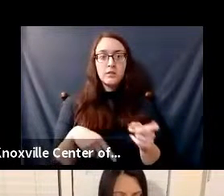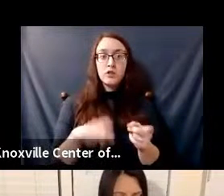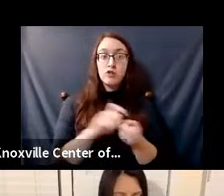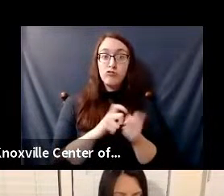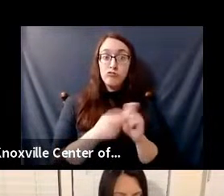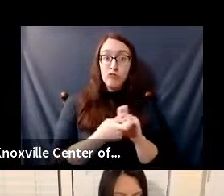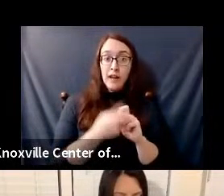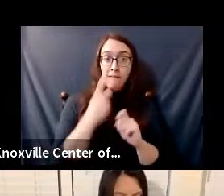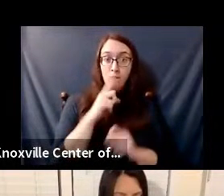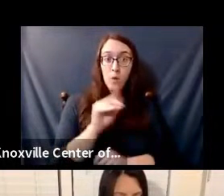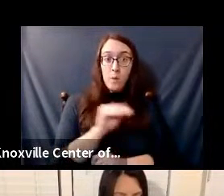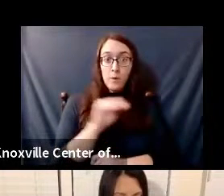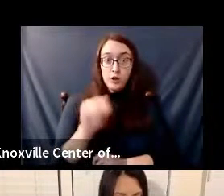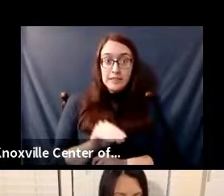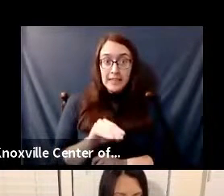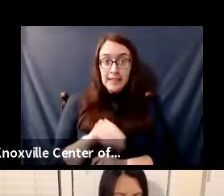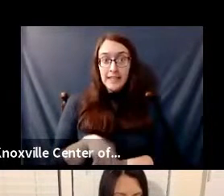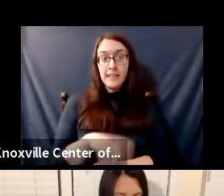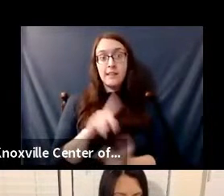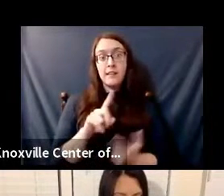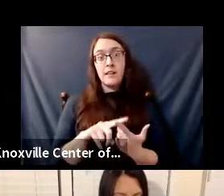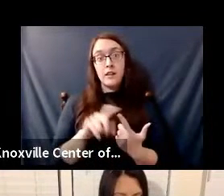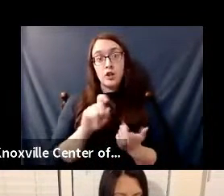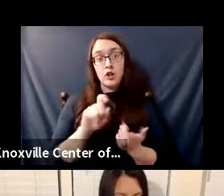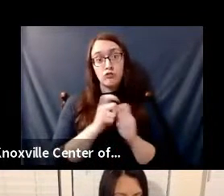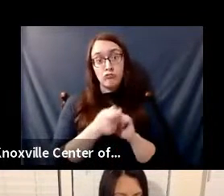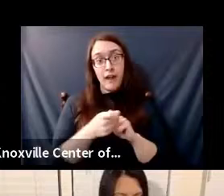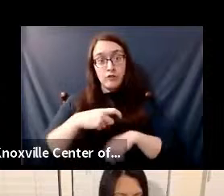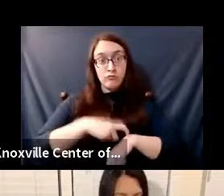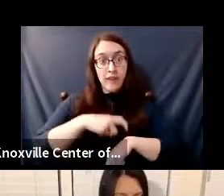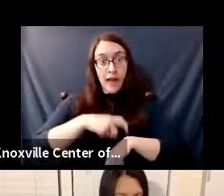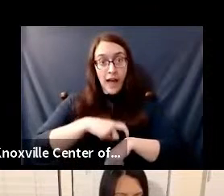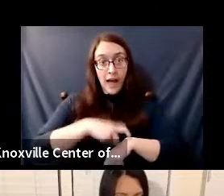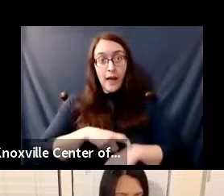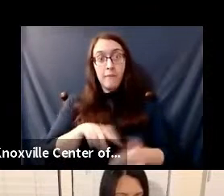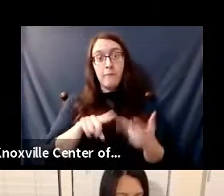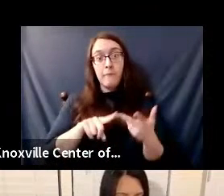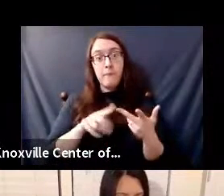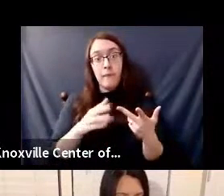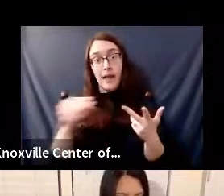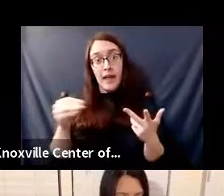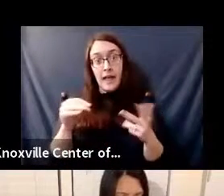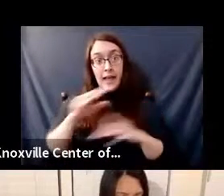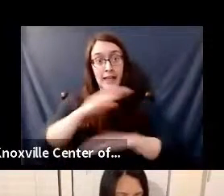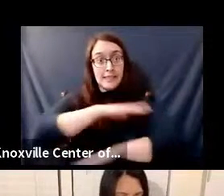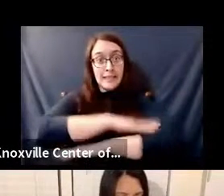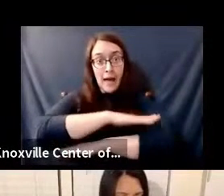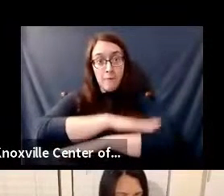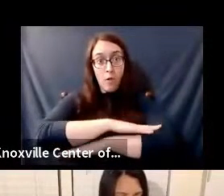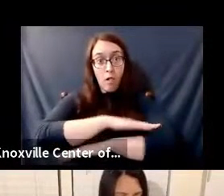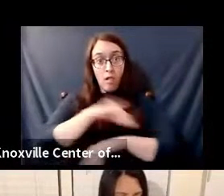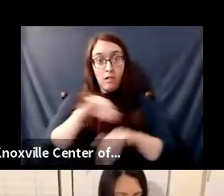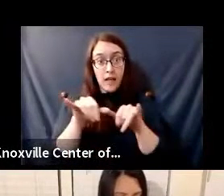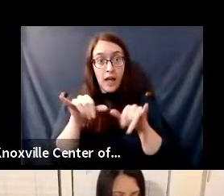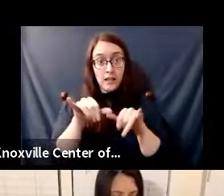the percentage, a change in the time, and then the table size. And so,